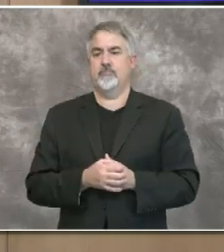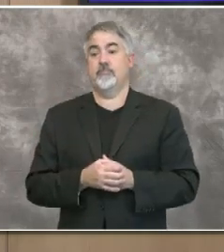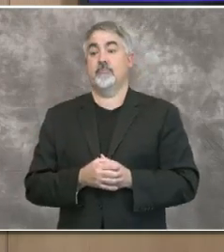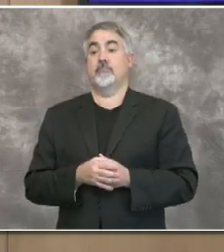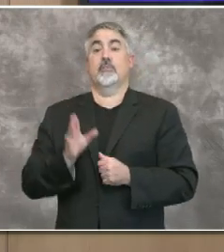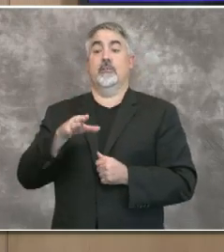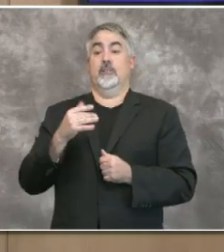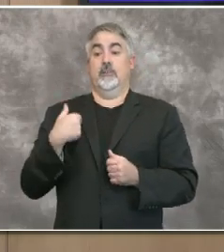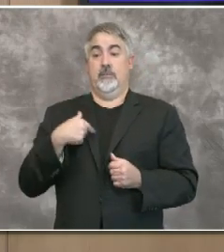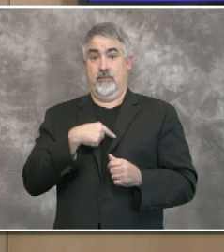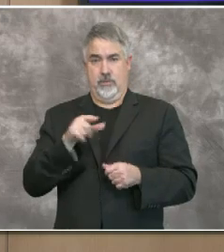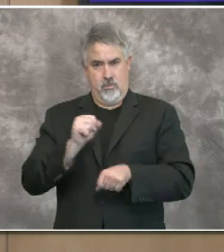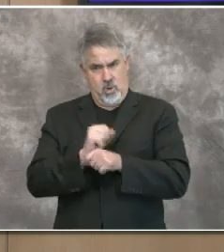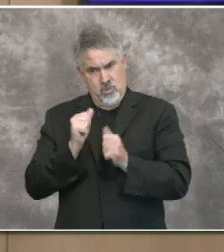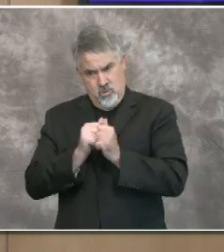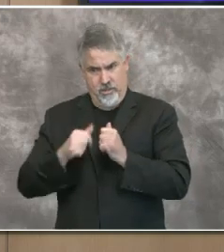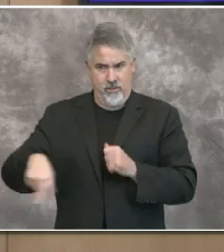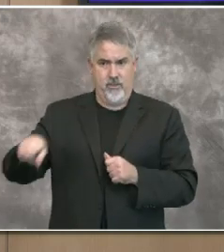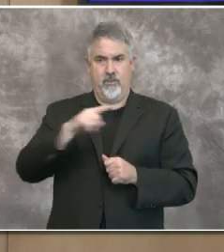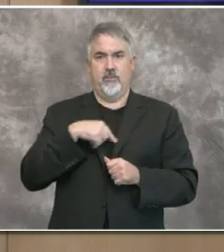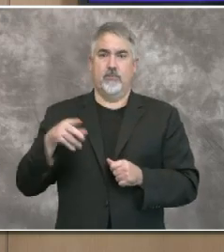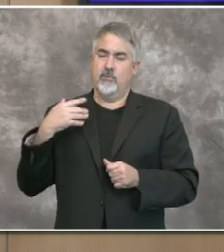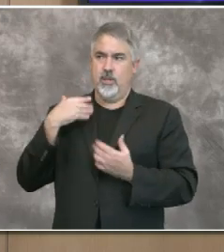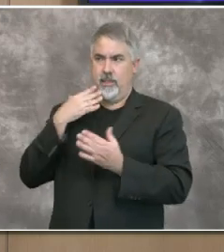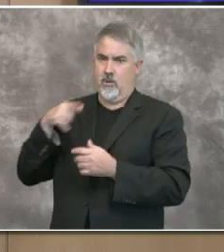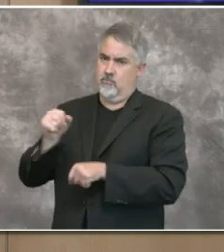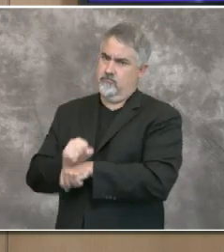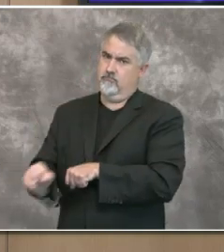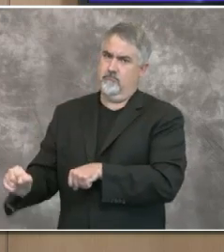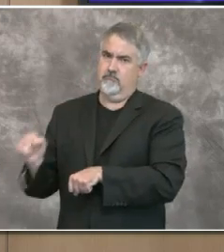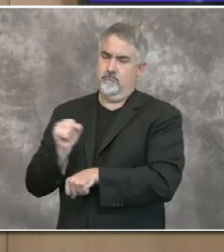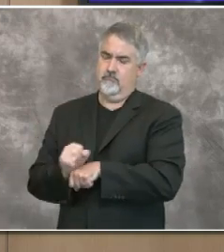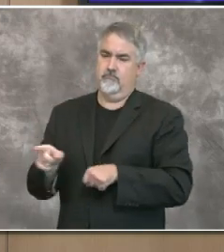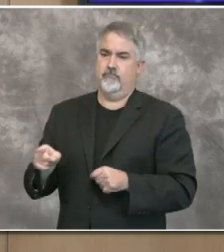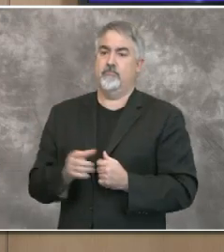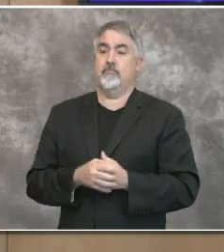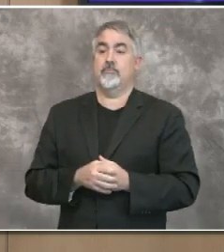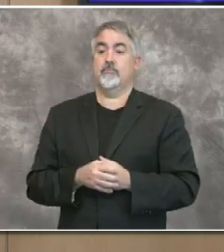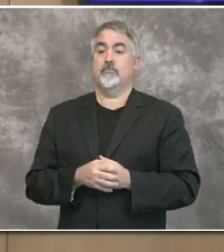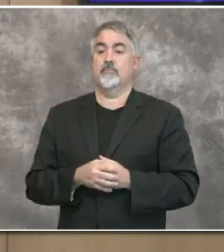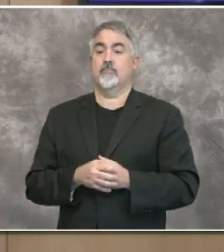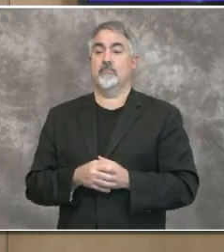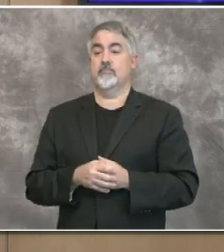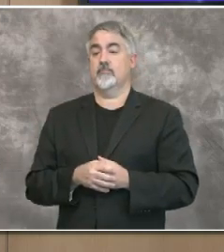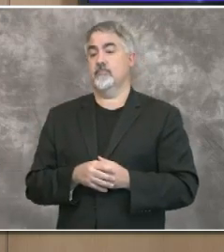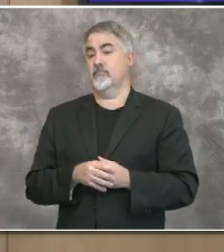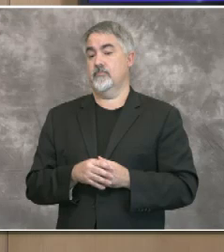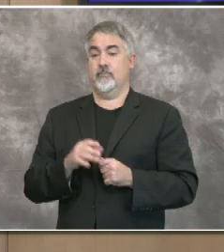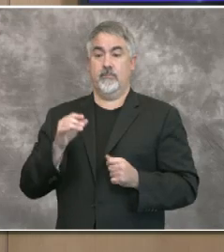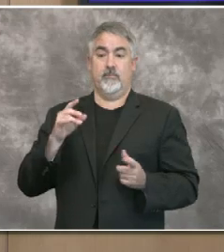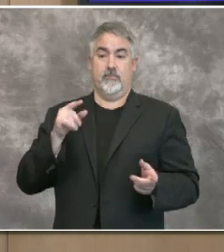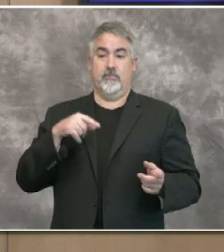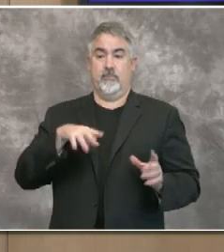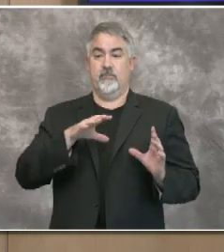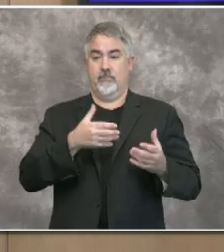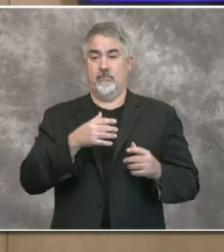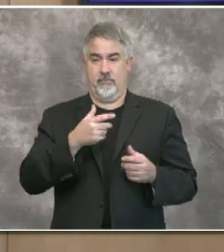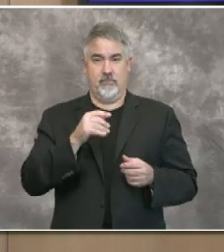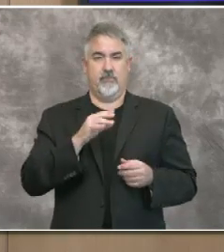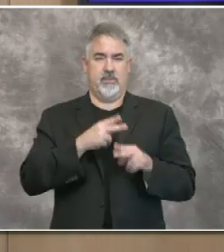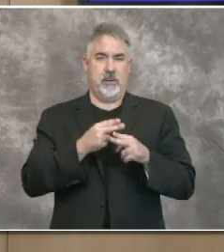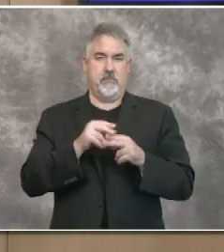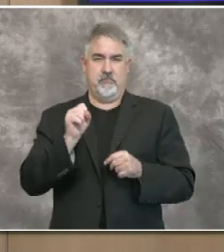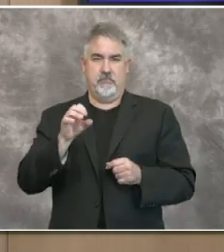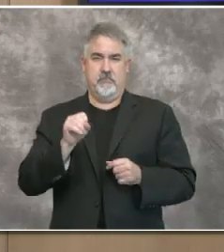an outstanding job. And so to Lena, to Isaiah, to Elissa, to Michaela, and to